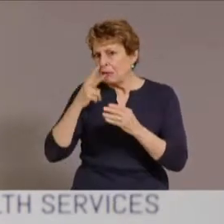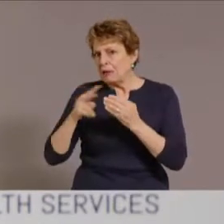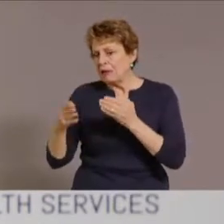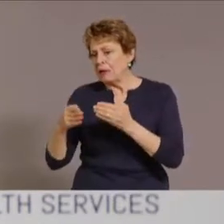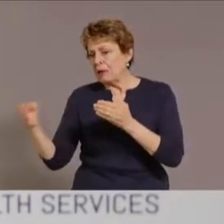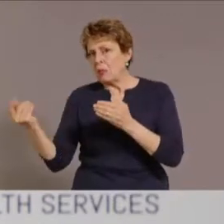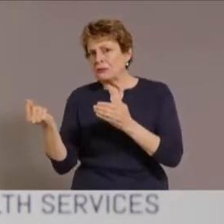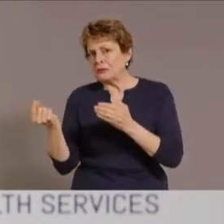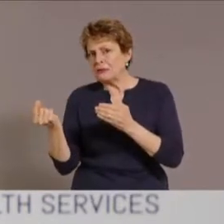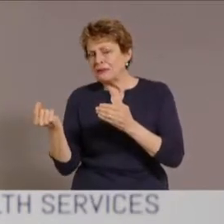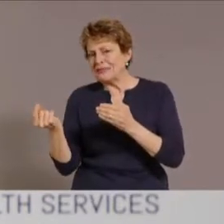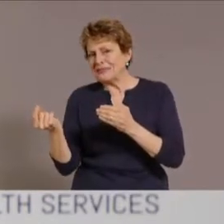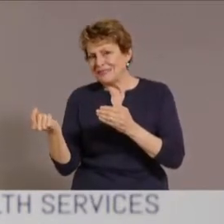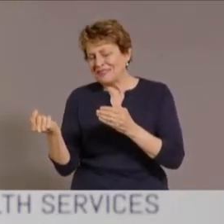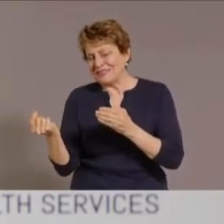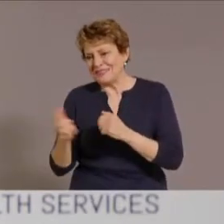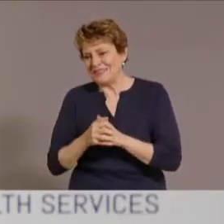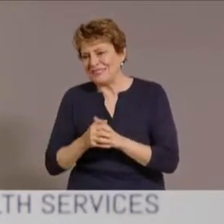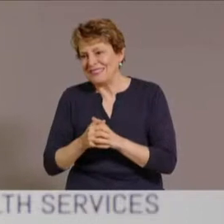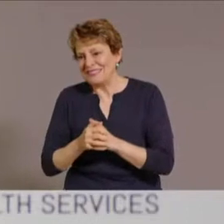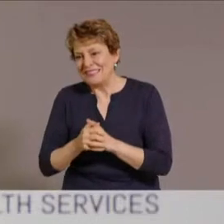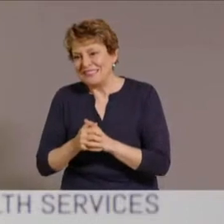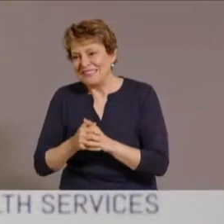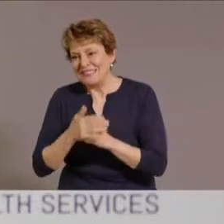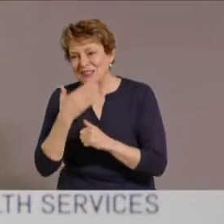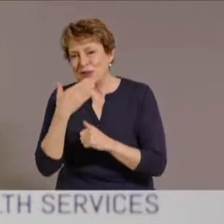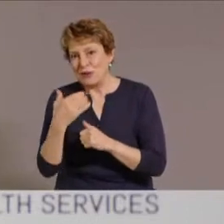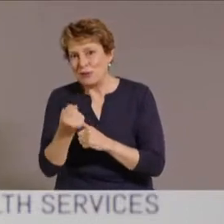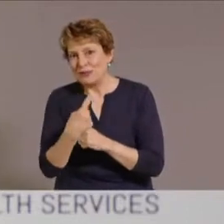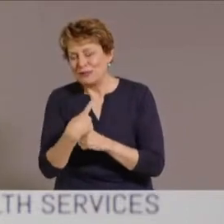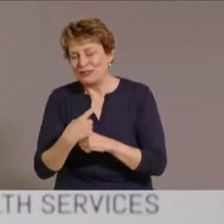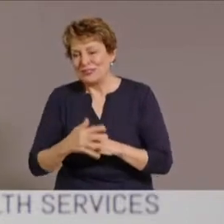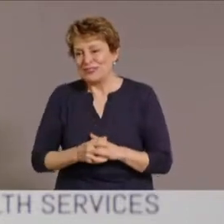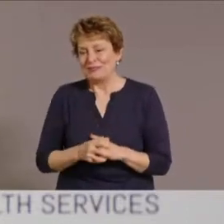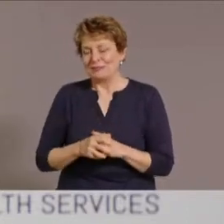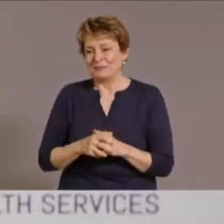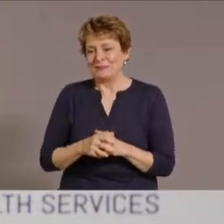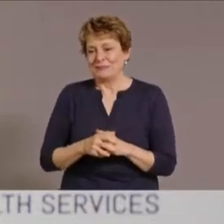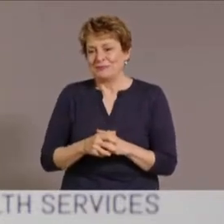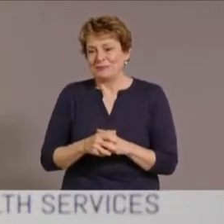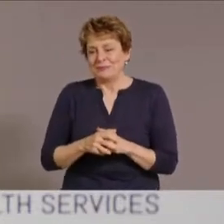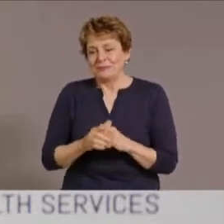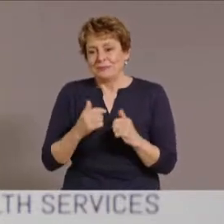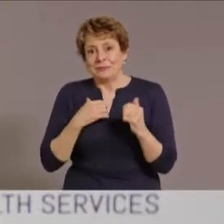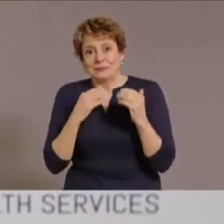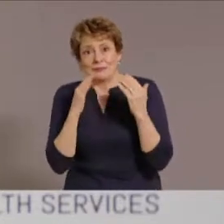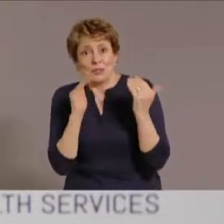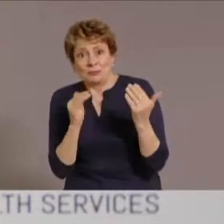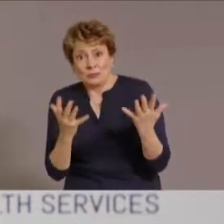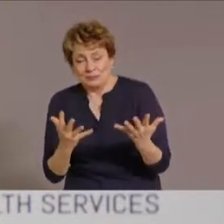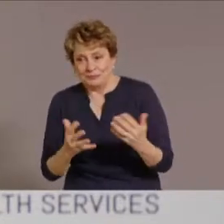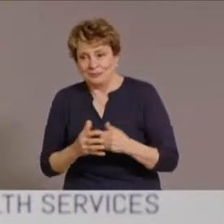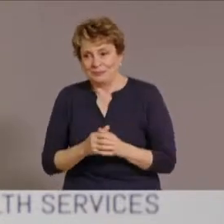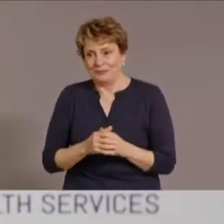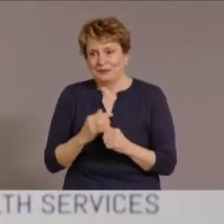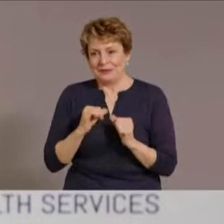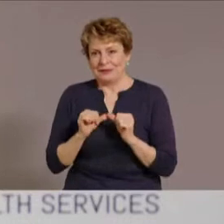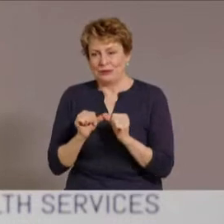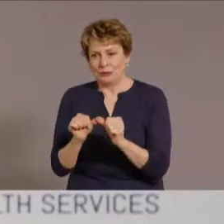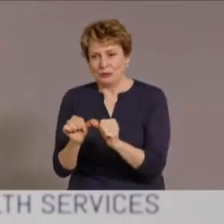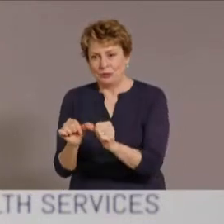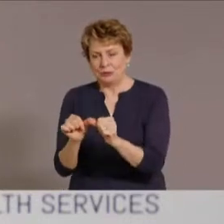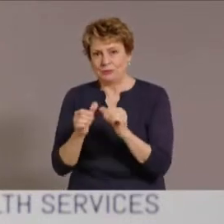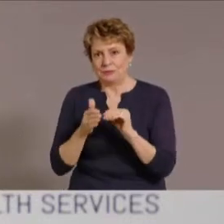Where I would hope we would stand is that potentially, you know, we continue to get people more and more vaccinated. I think we may